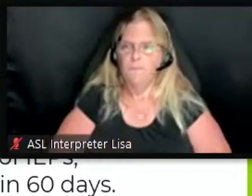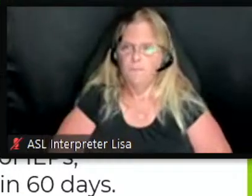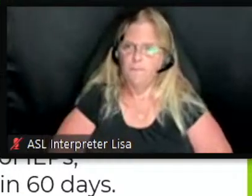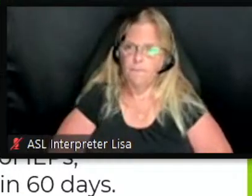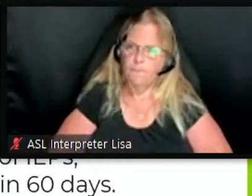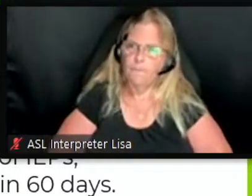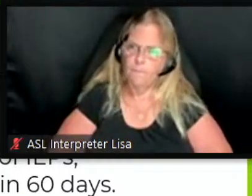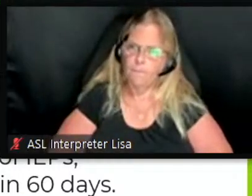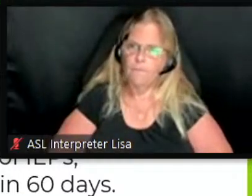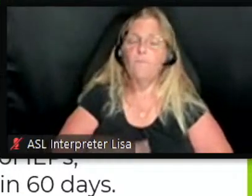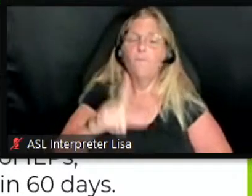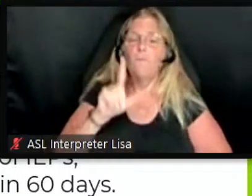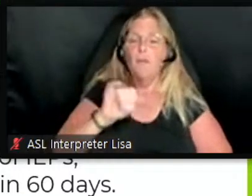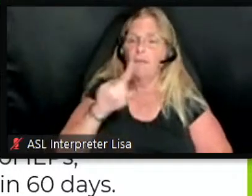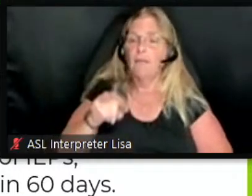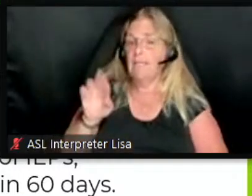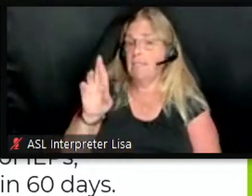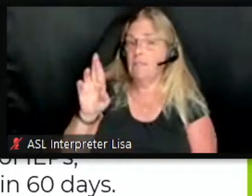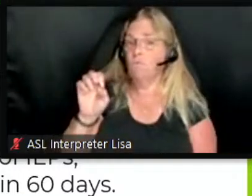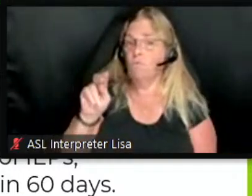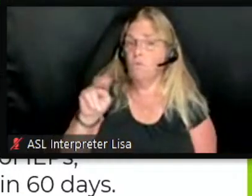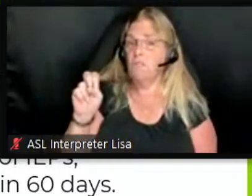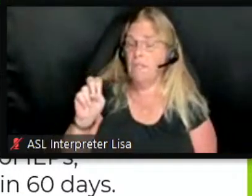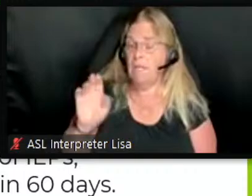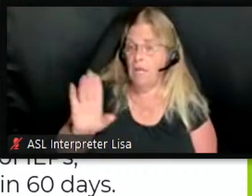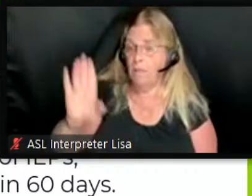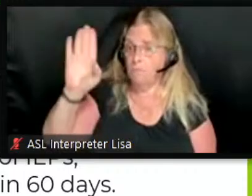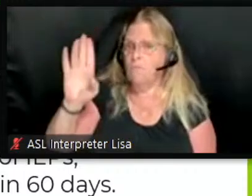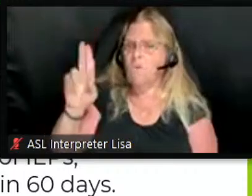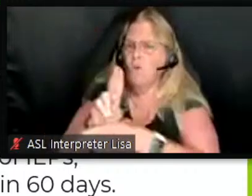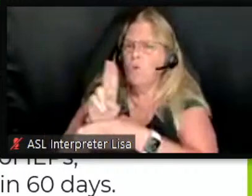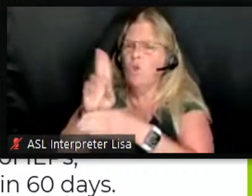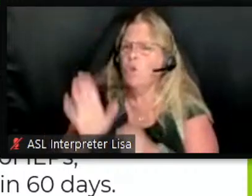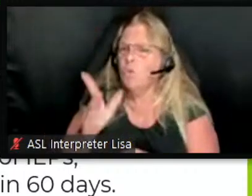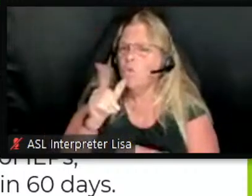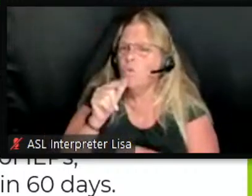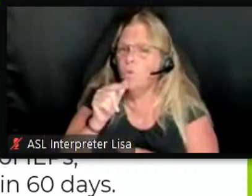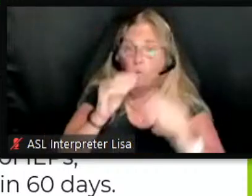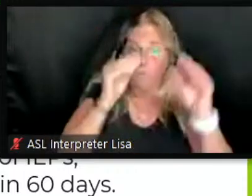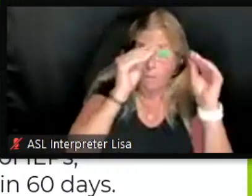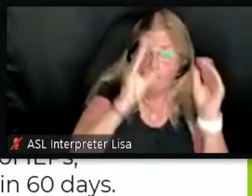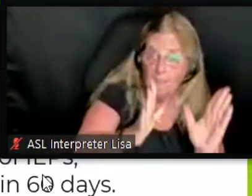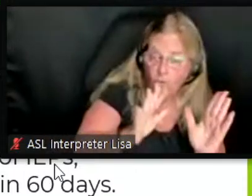And then Renee is asking, who is the user? Is it the teacher, the family, or both?